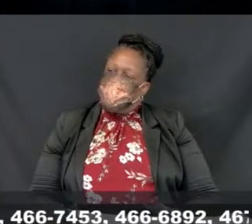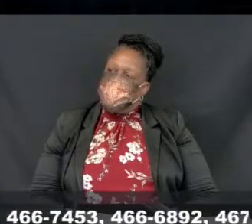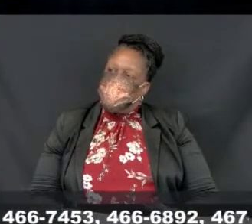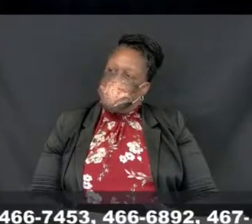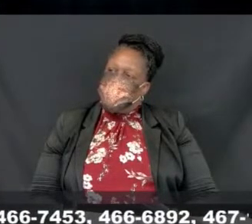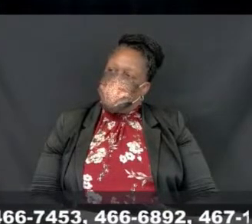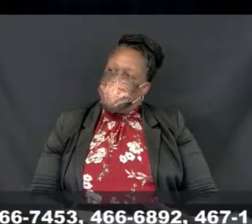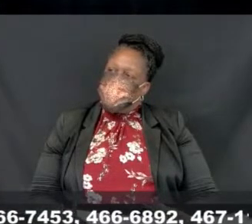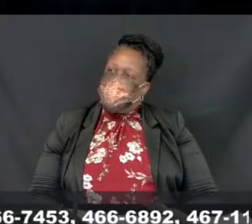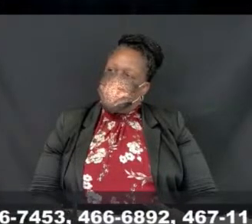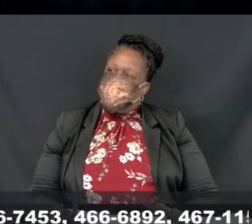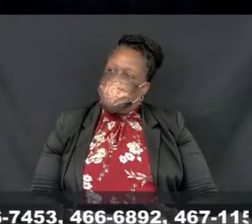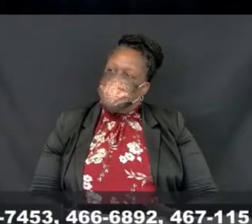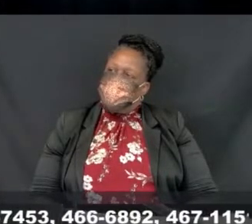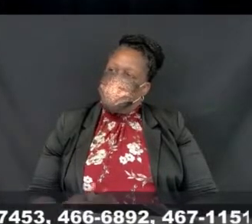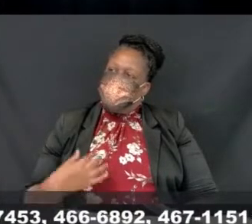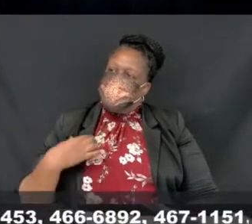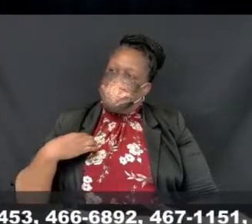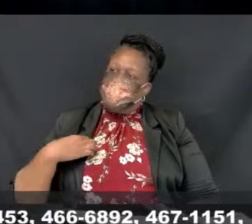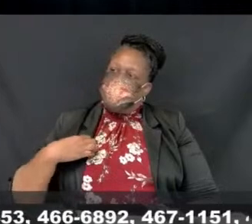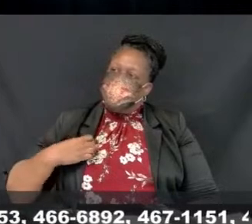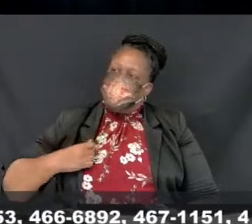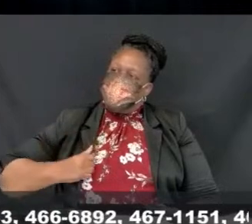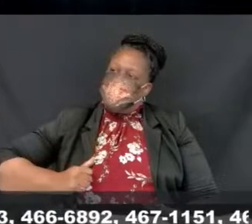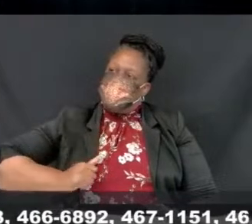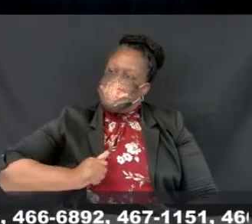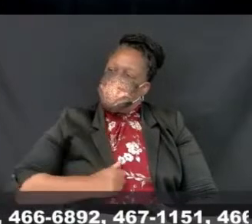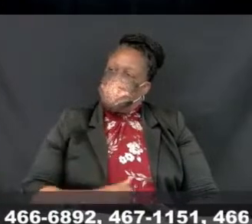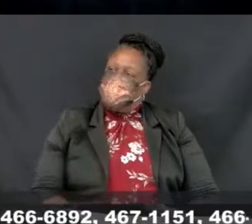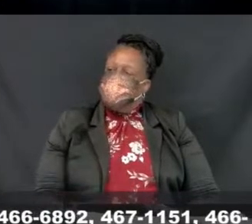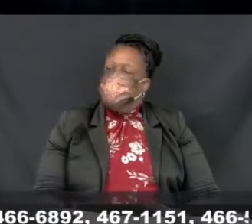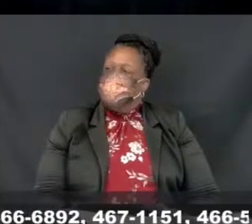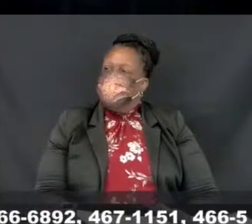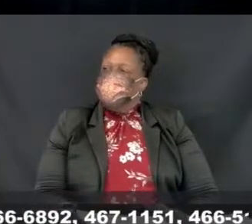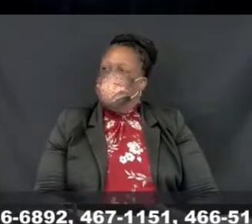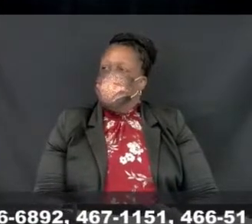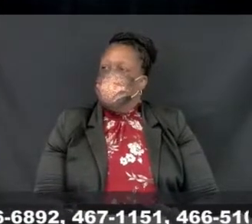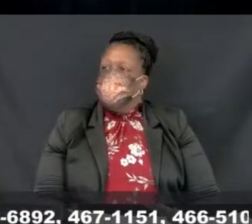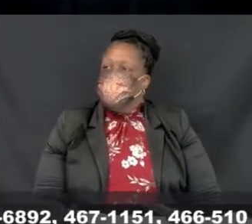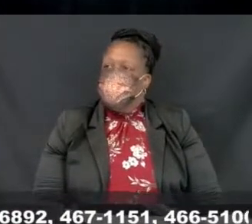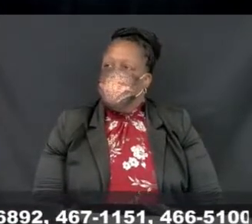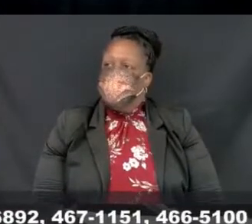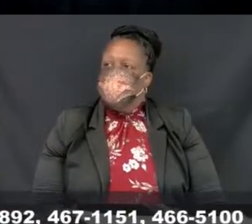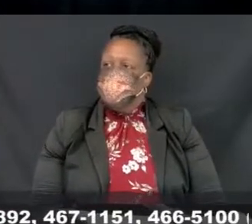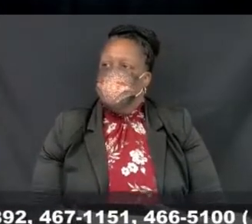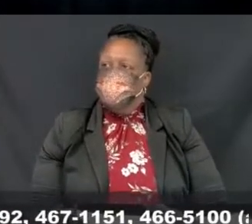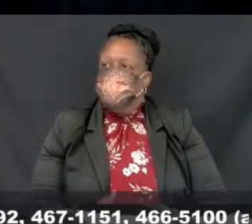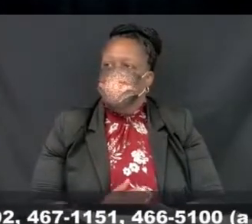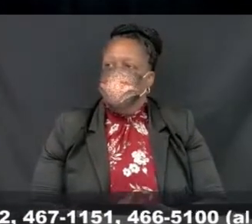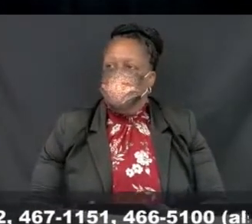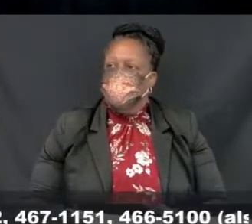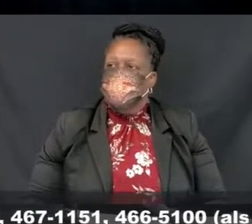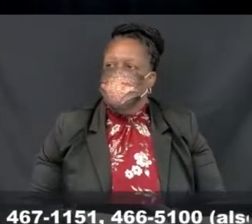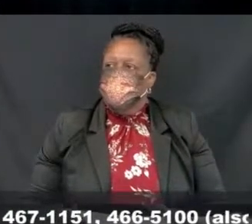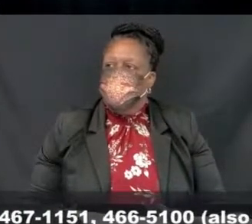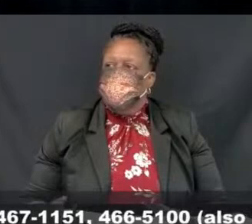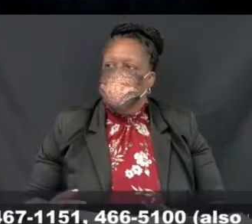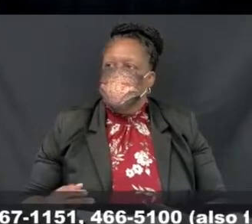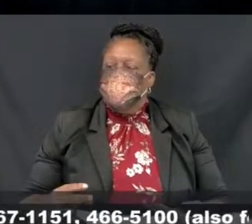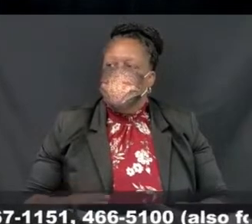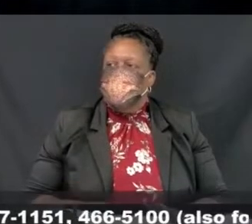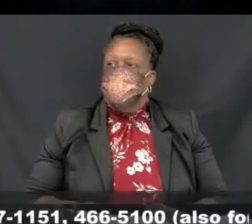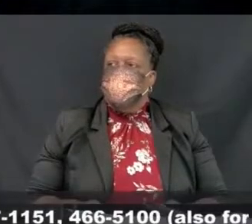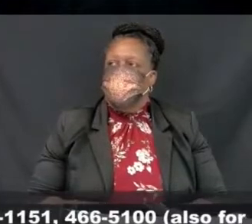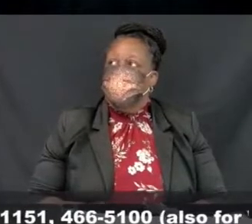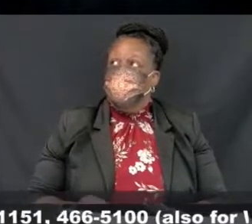reality series. This took place at the Christoph Harbor. They stayed over at the Southeast Peninsula.